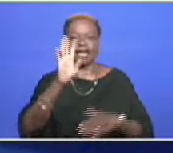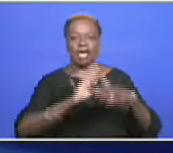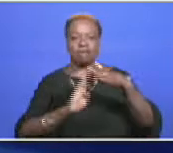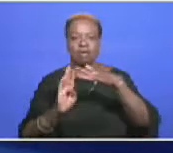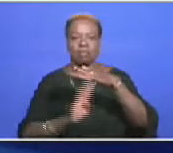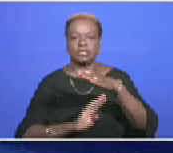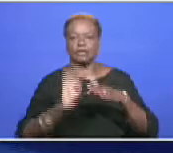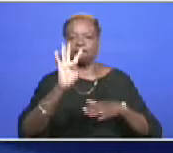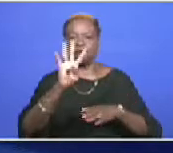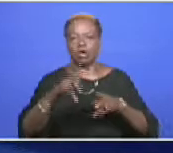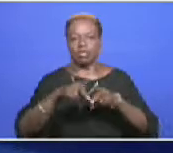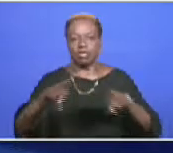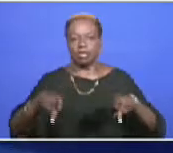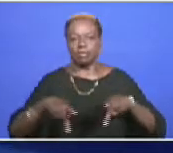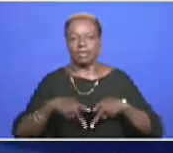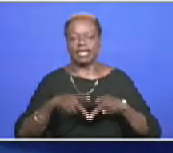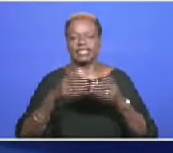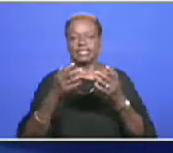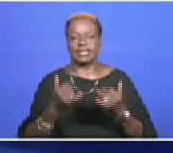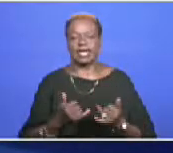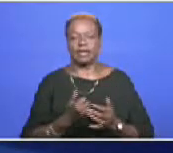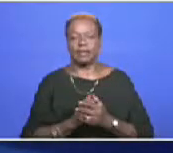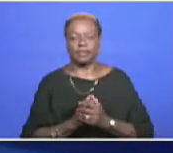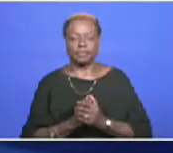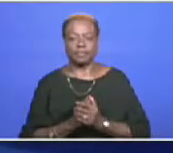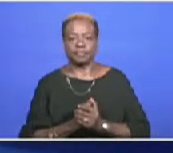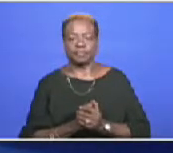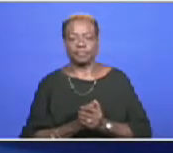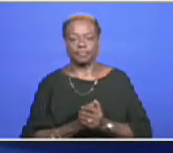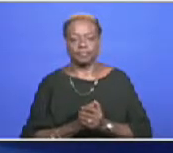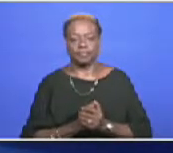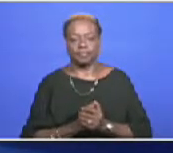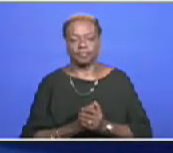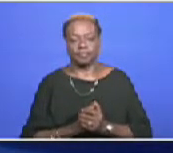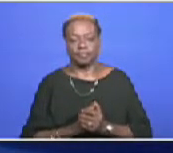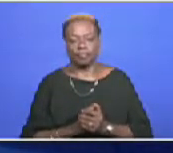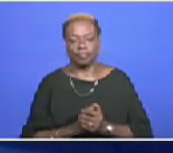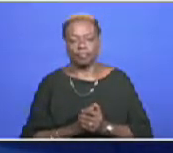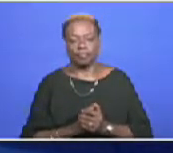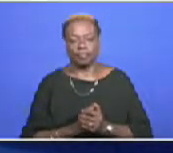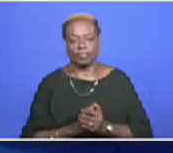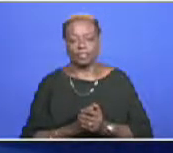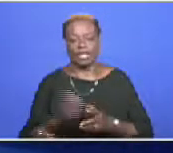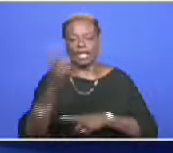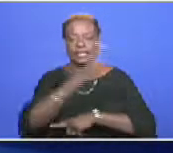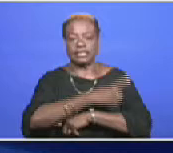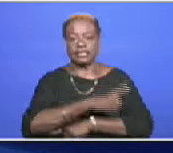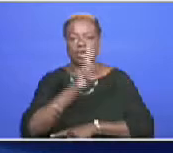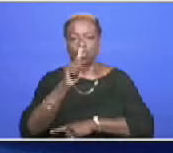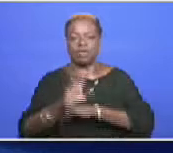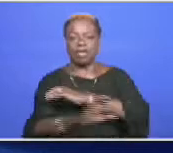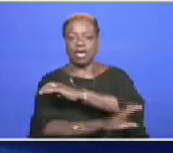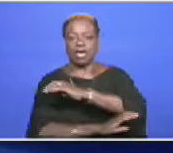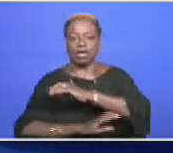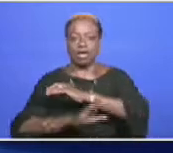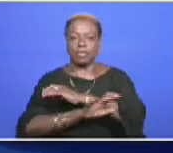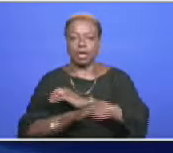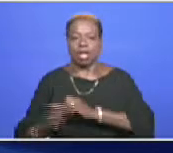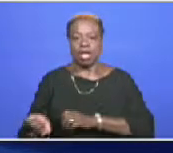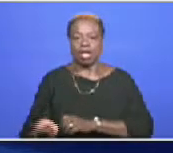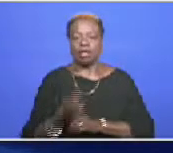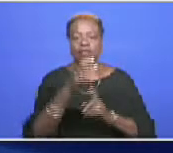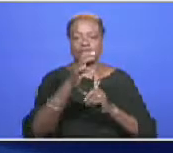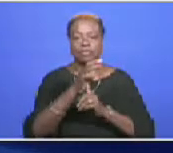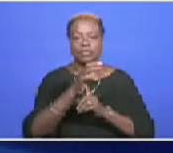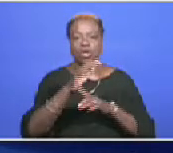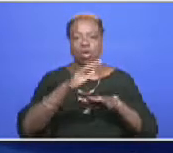place behind Mexico, Panama, and the Dominican Republic. Day 1 of the Caribbean Amateur Golf Championships in the books.